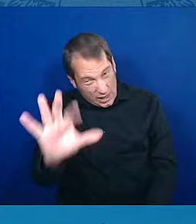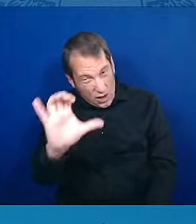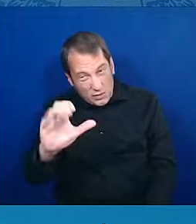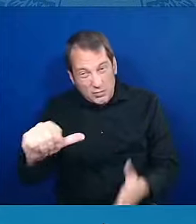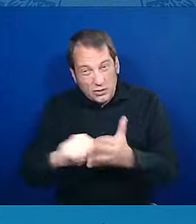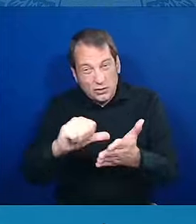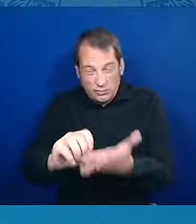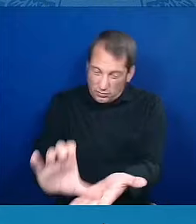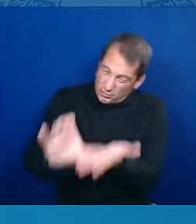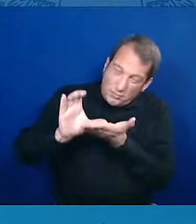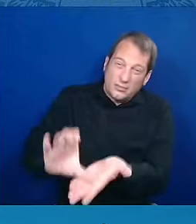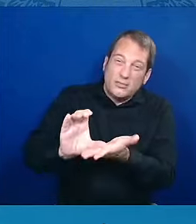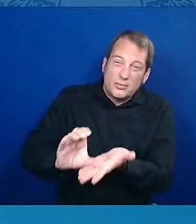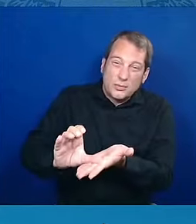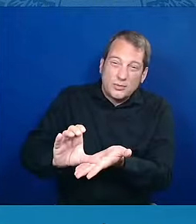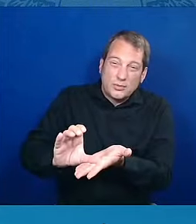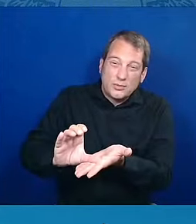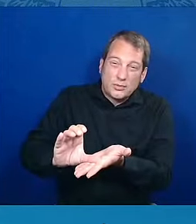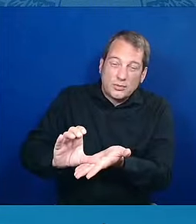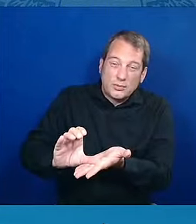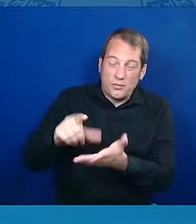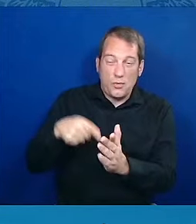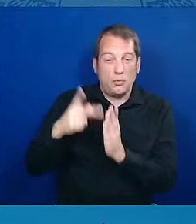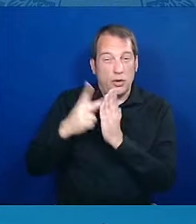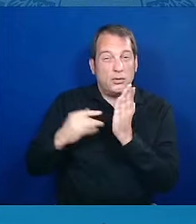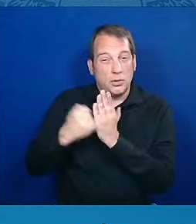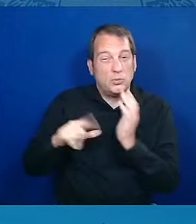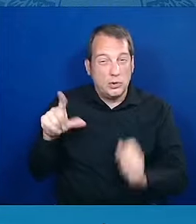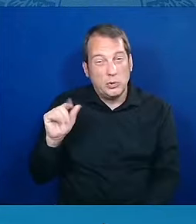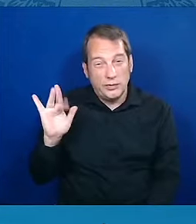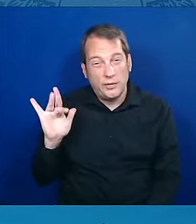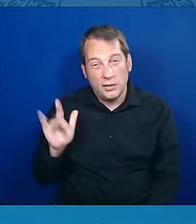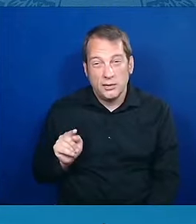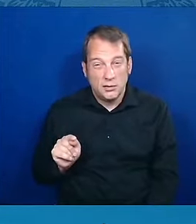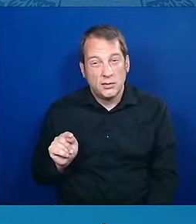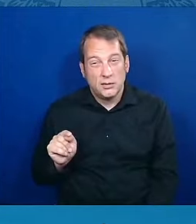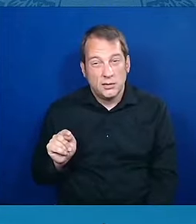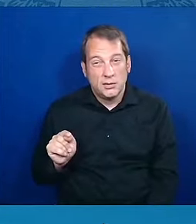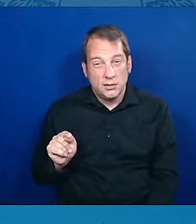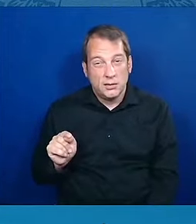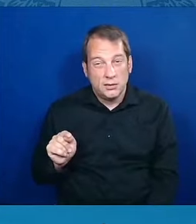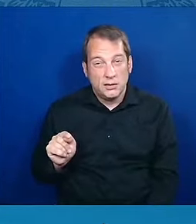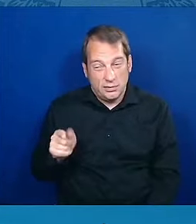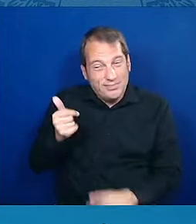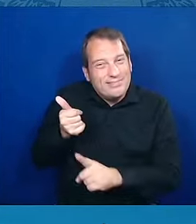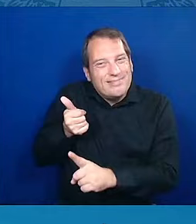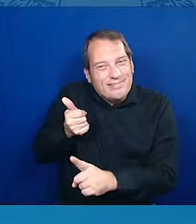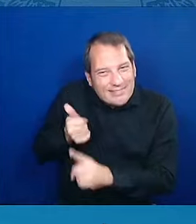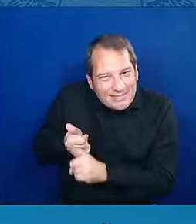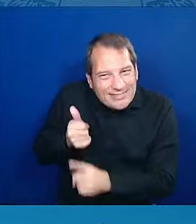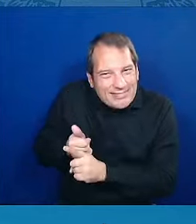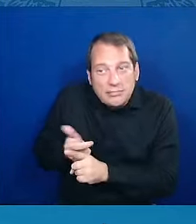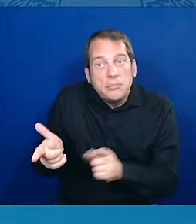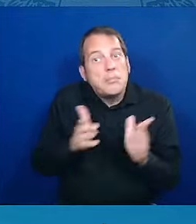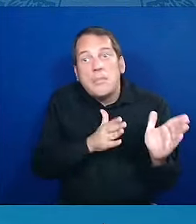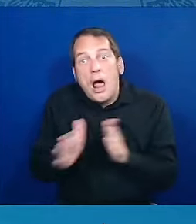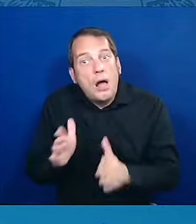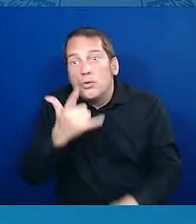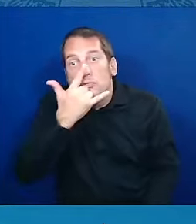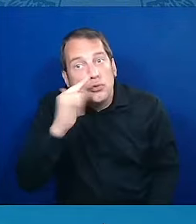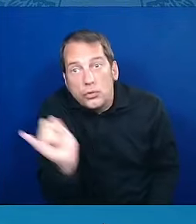So Project 2025 is a plan to return America to a dark